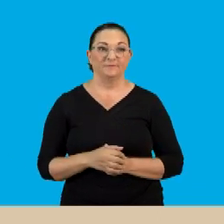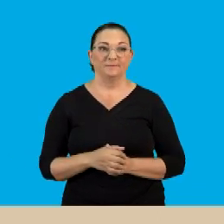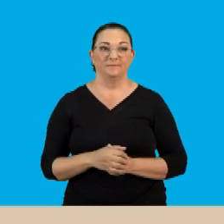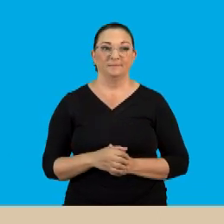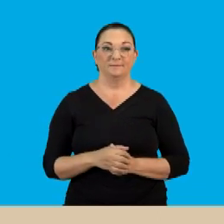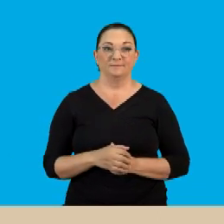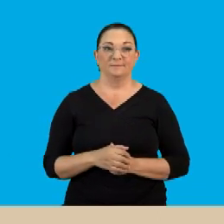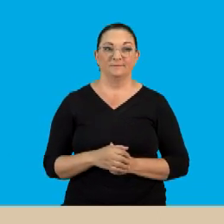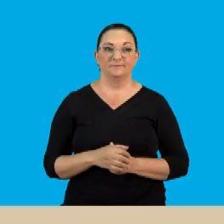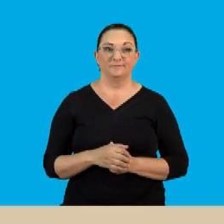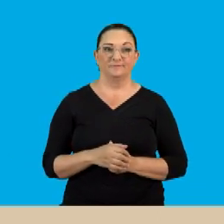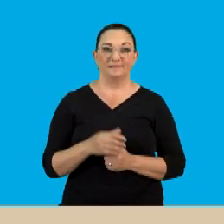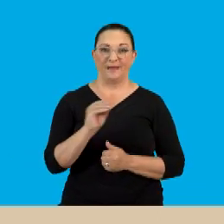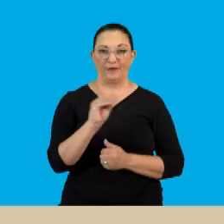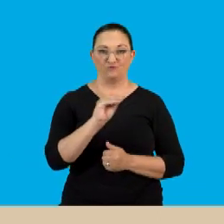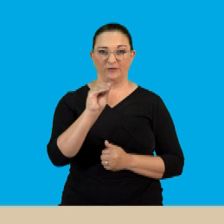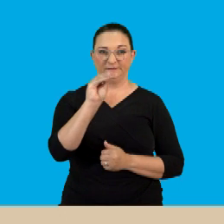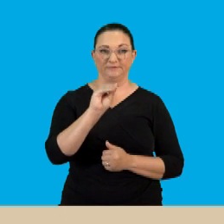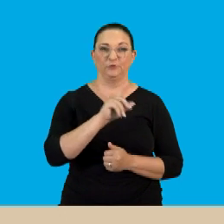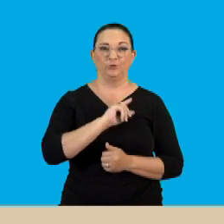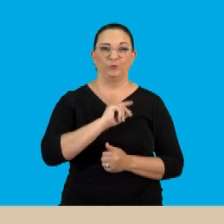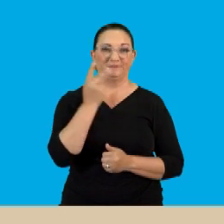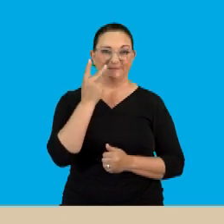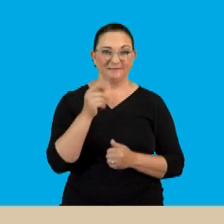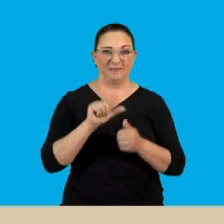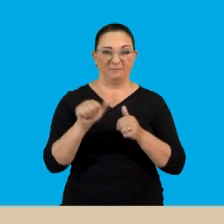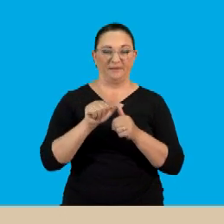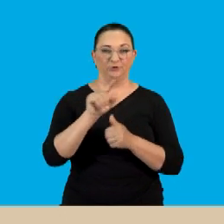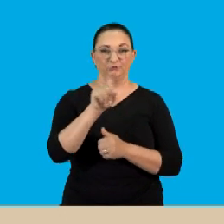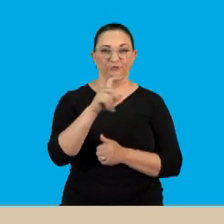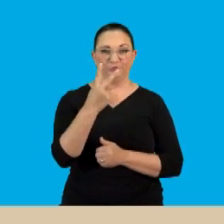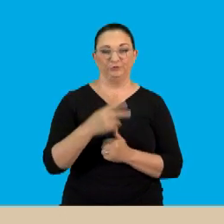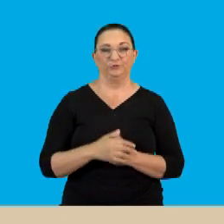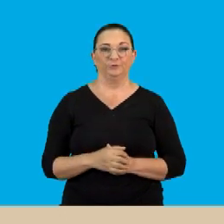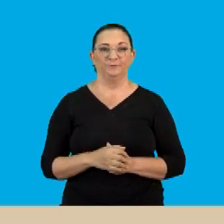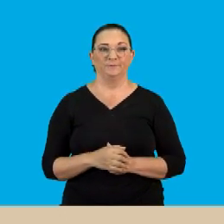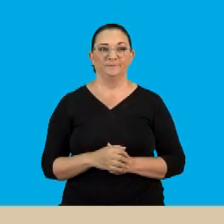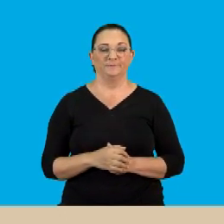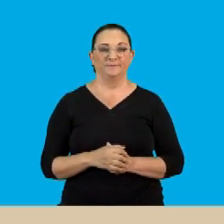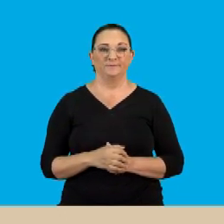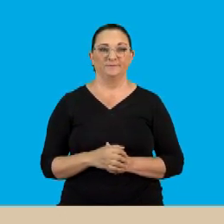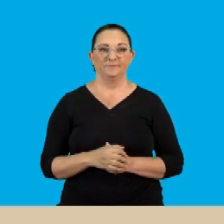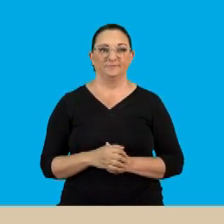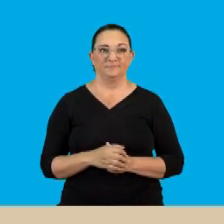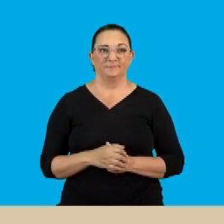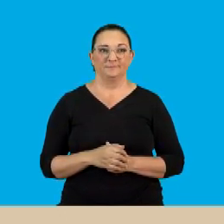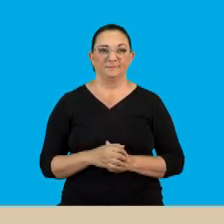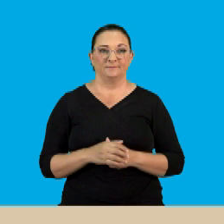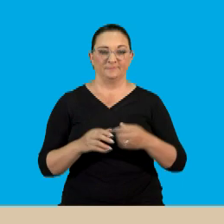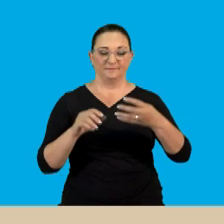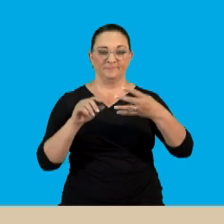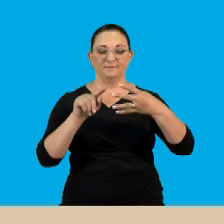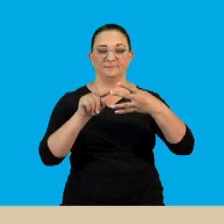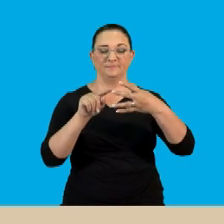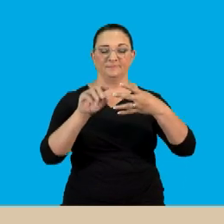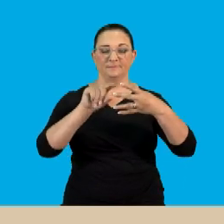2. Oops. Let me quickly erase that so that you can be able to see my question. I'll write it on the side. We said